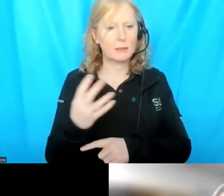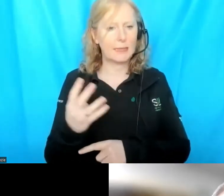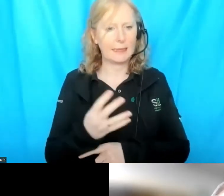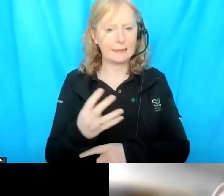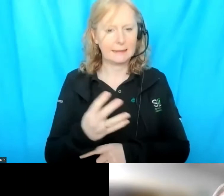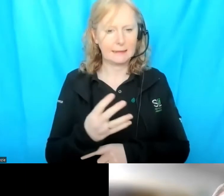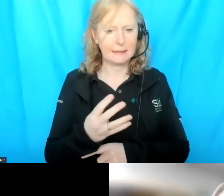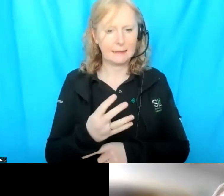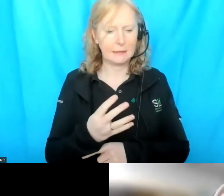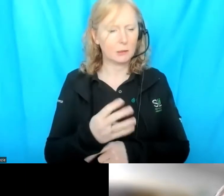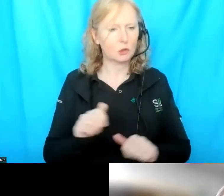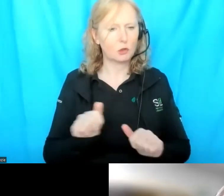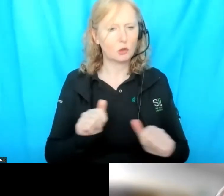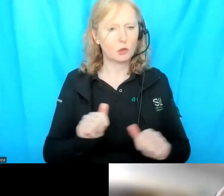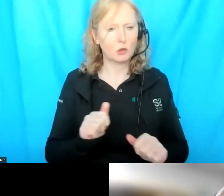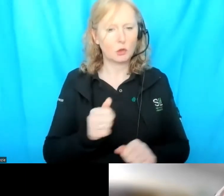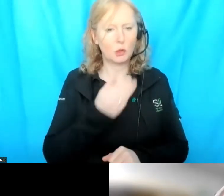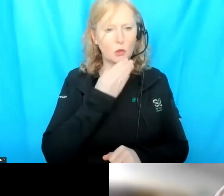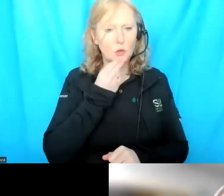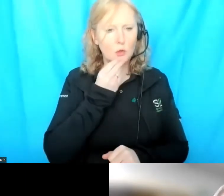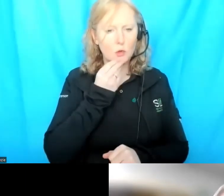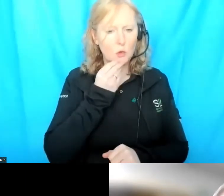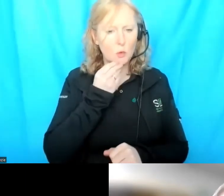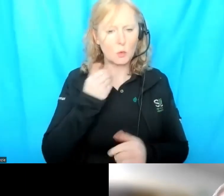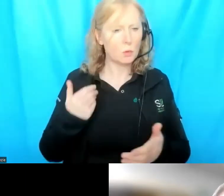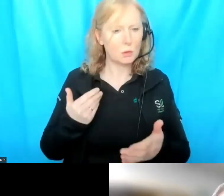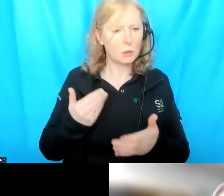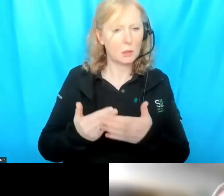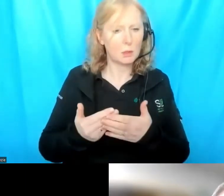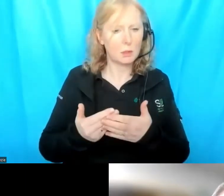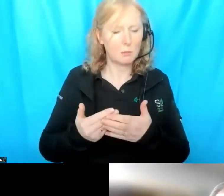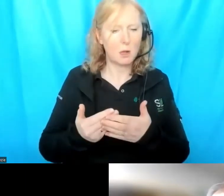much used to date, but I'm sure once we get in sort of normal